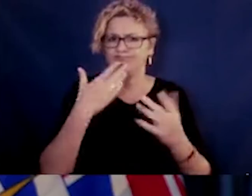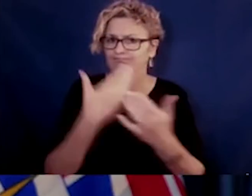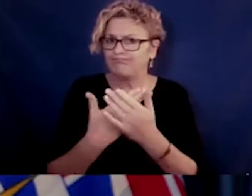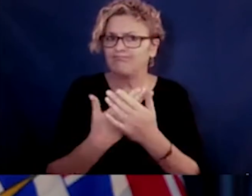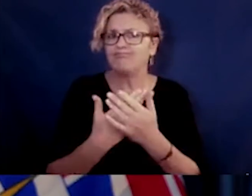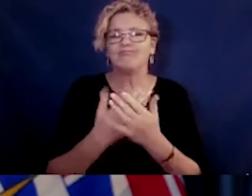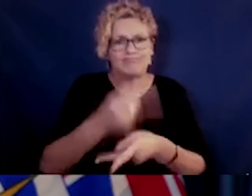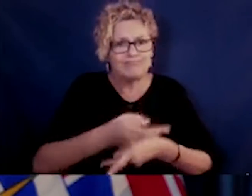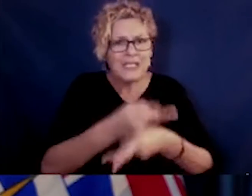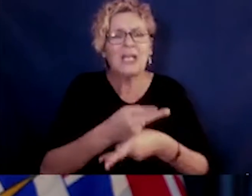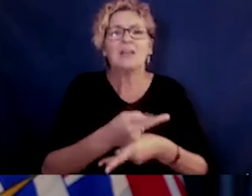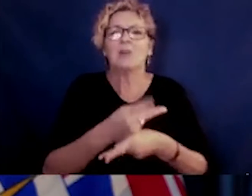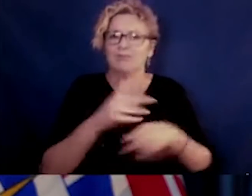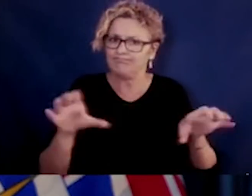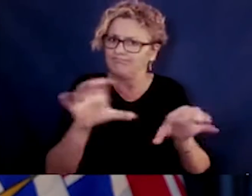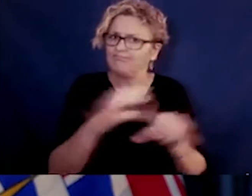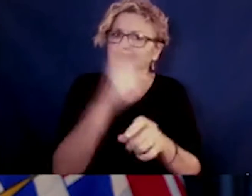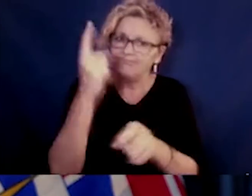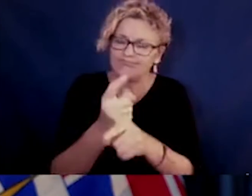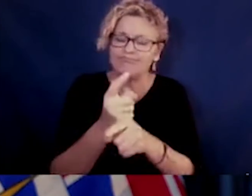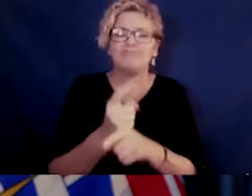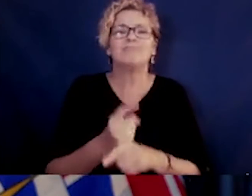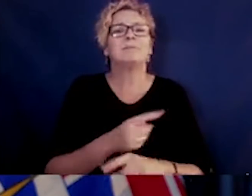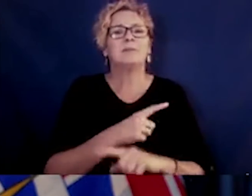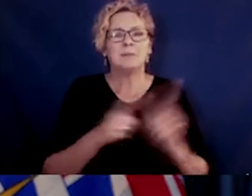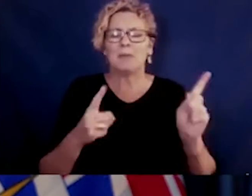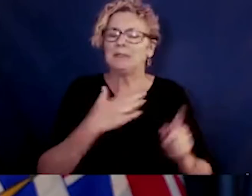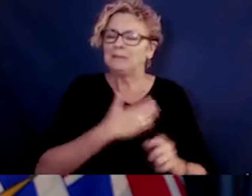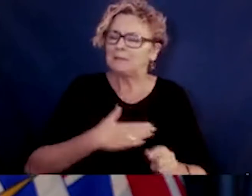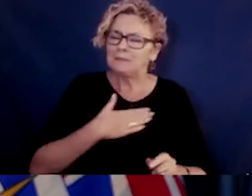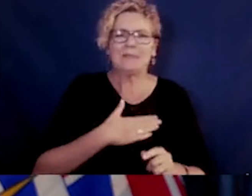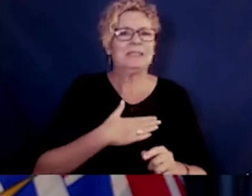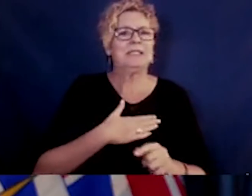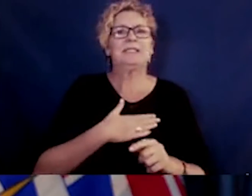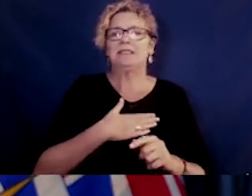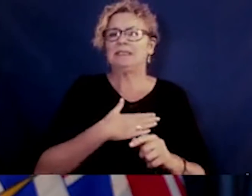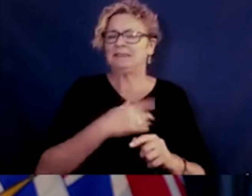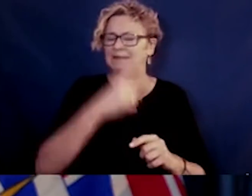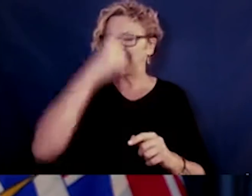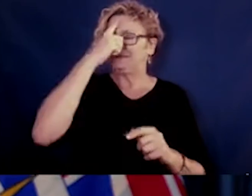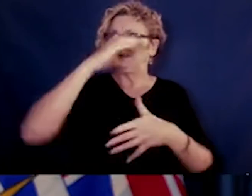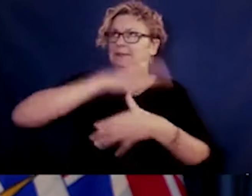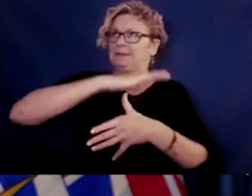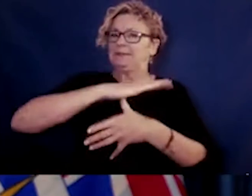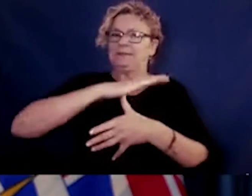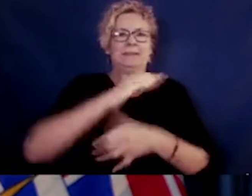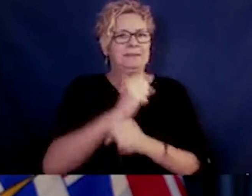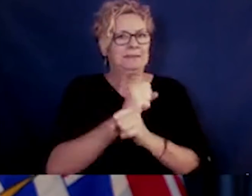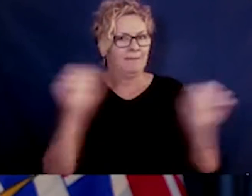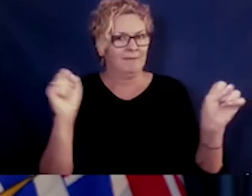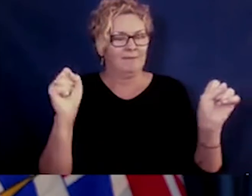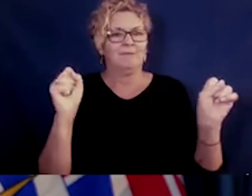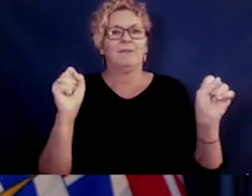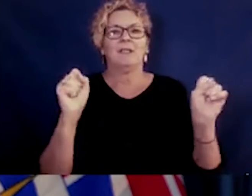pare it down so that they're not exposed to large numbers of different groups of people at different days. Our actions today